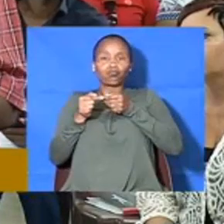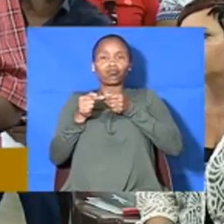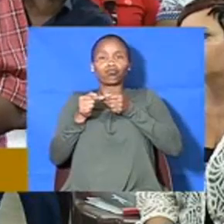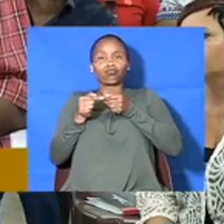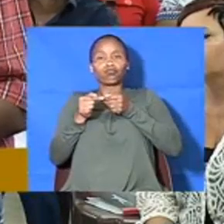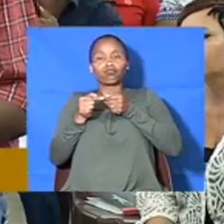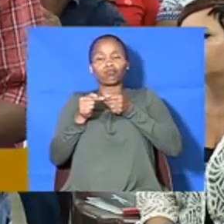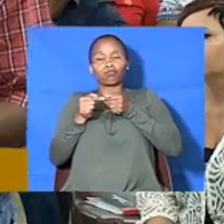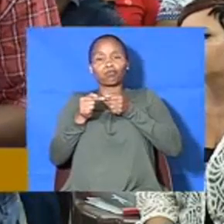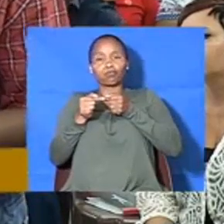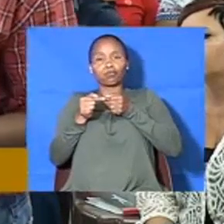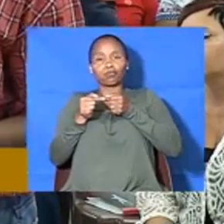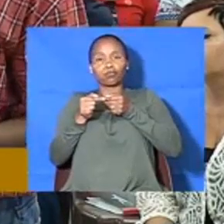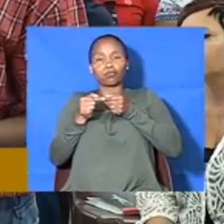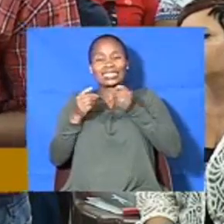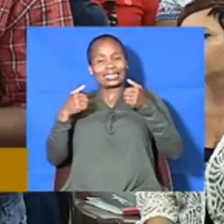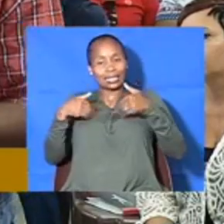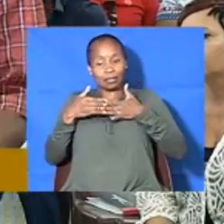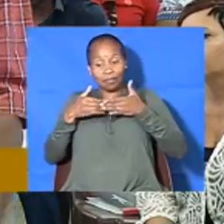And